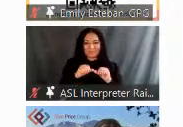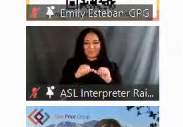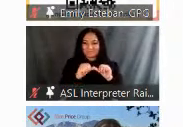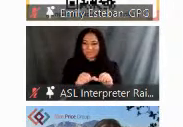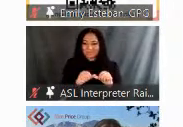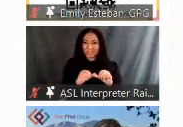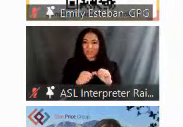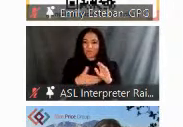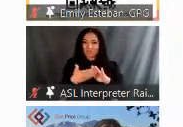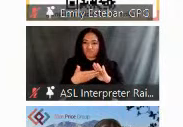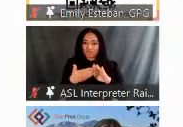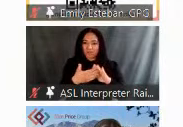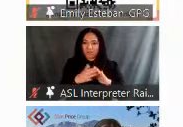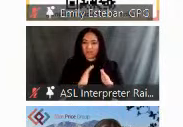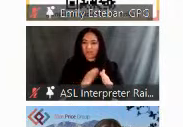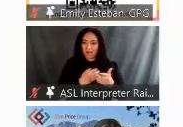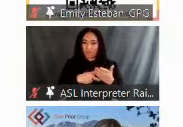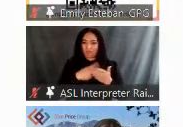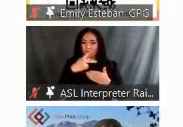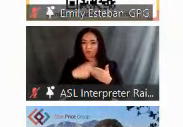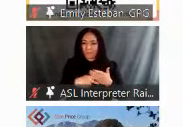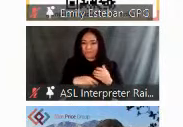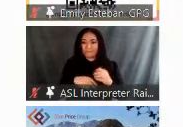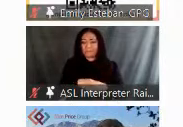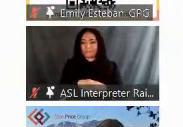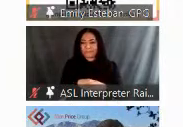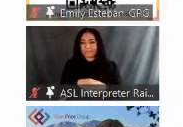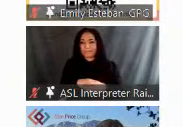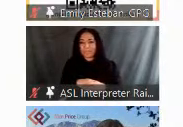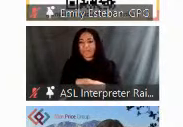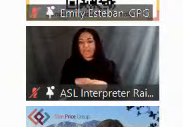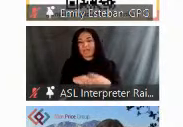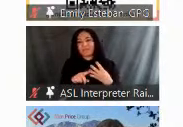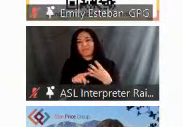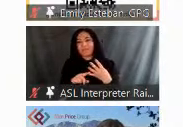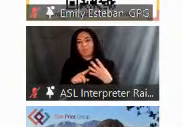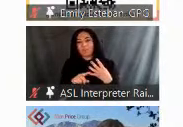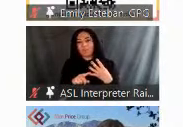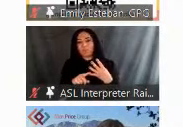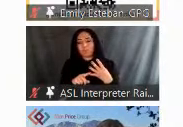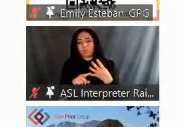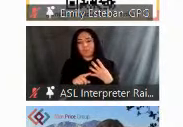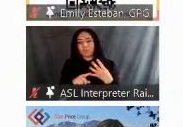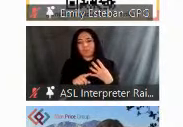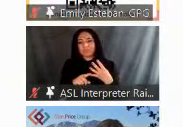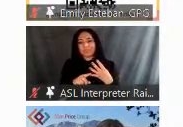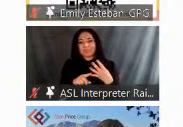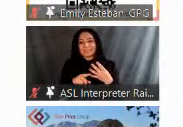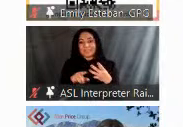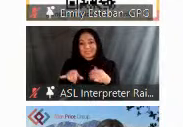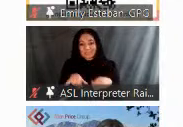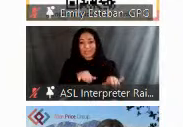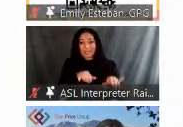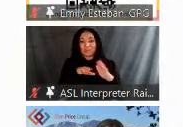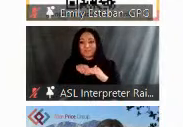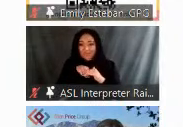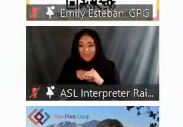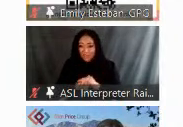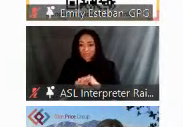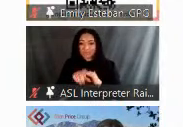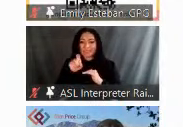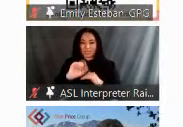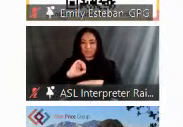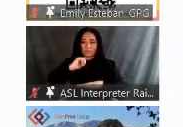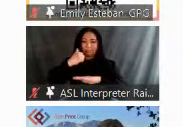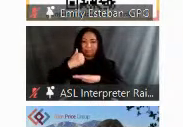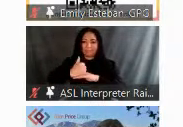program. And the fourth is the standard of entry had to be set by Department of